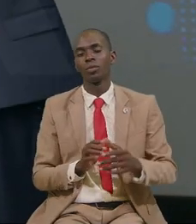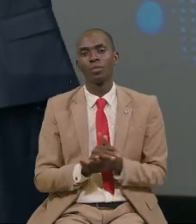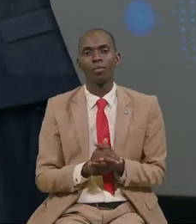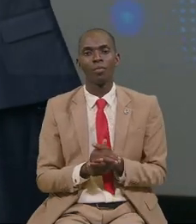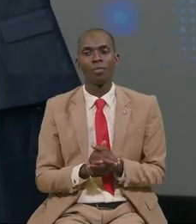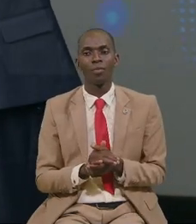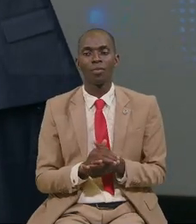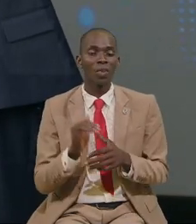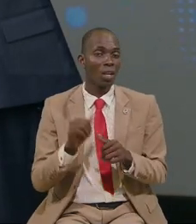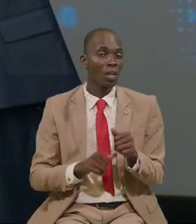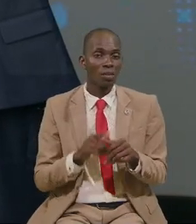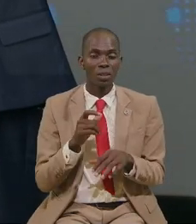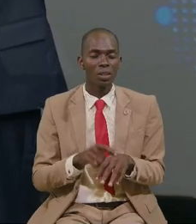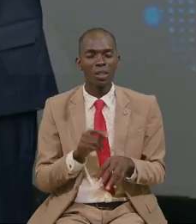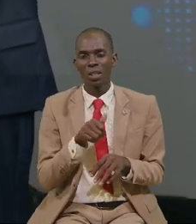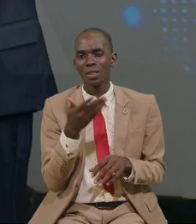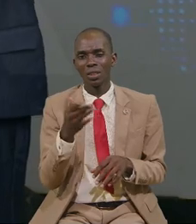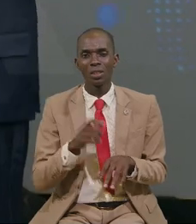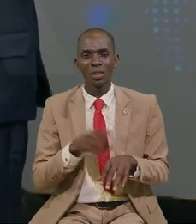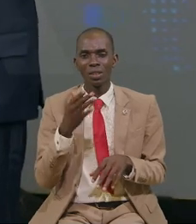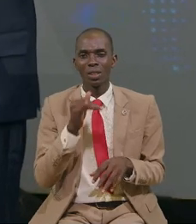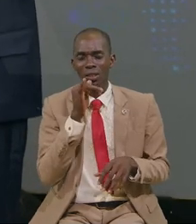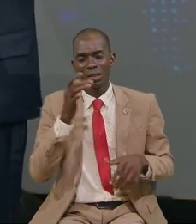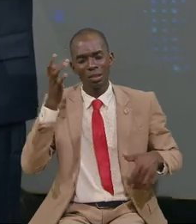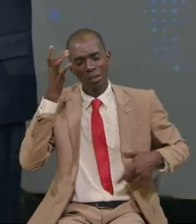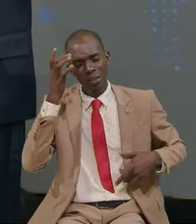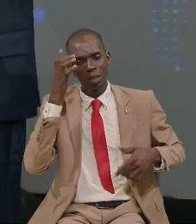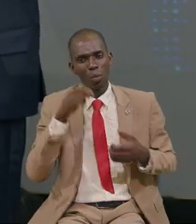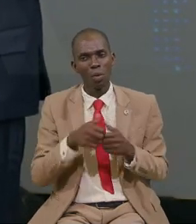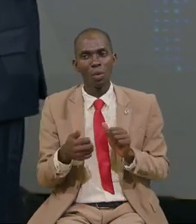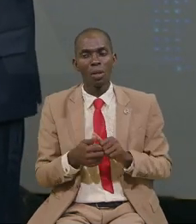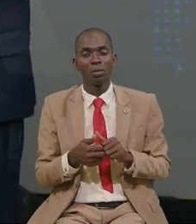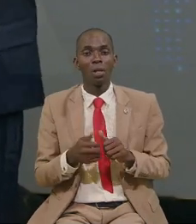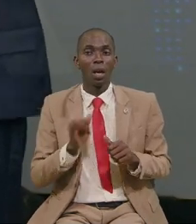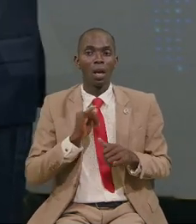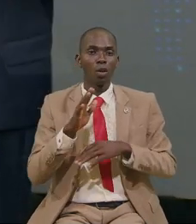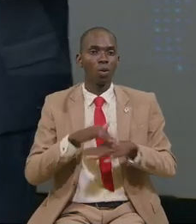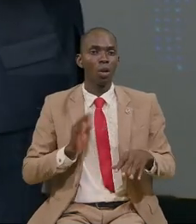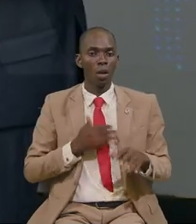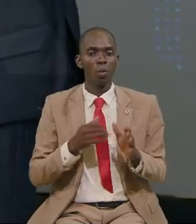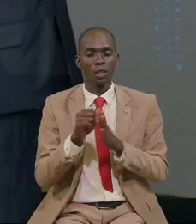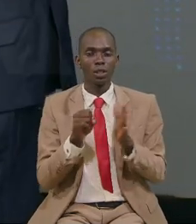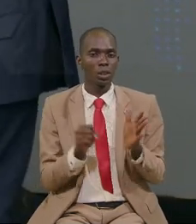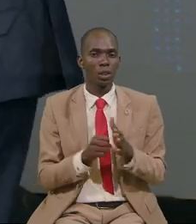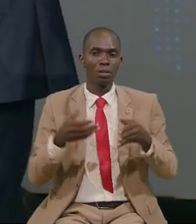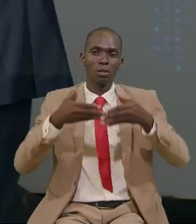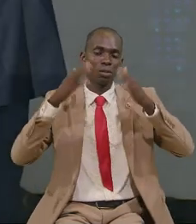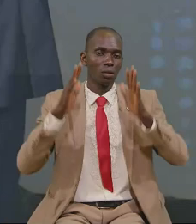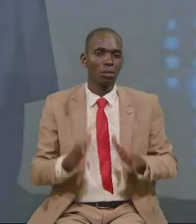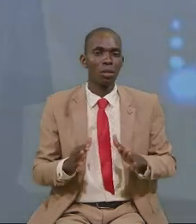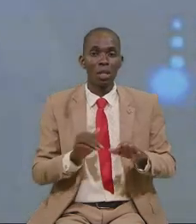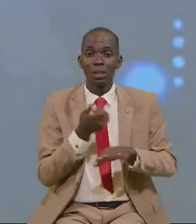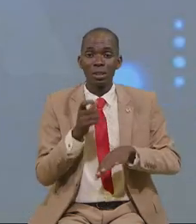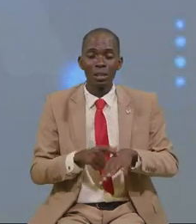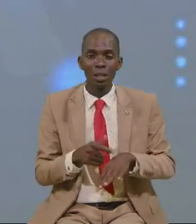sickness situation comes, I call our state overseer. Anytime any